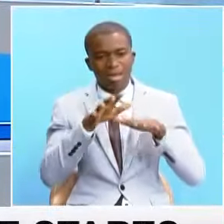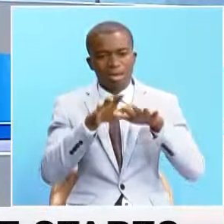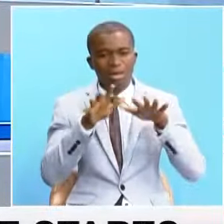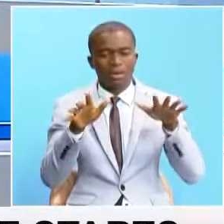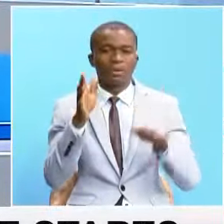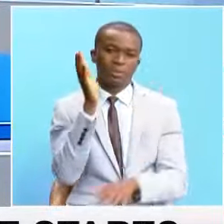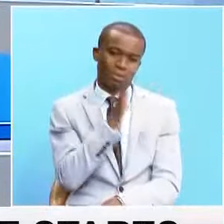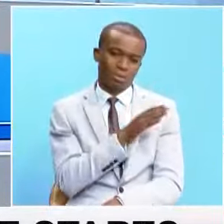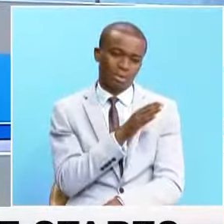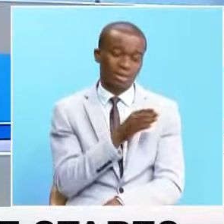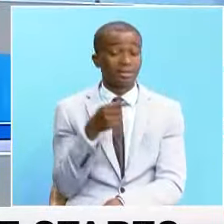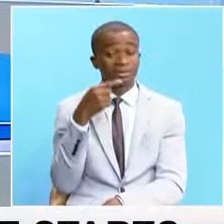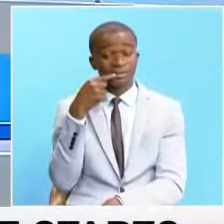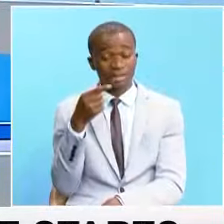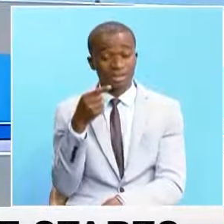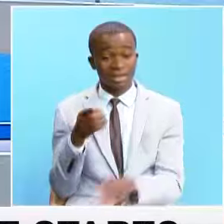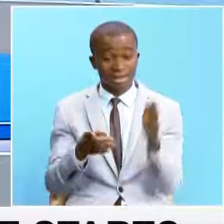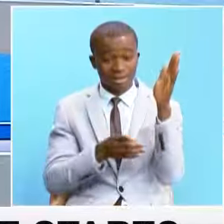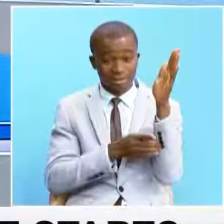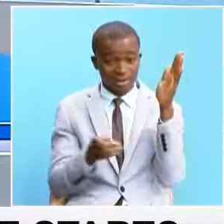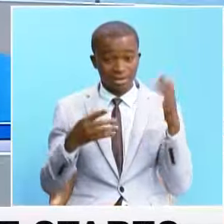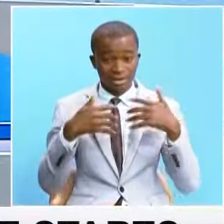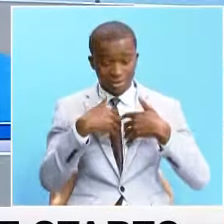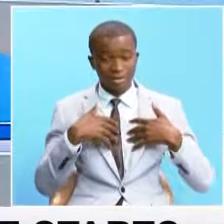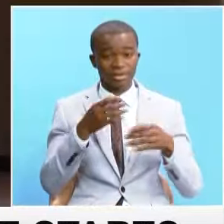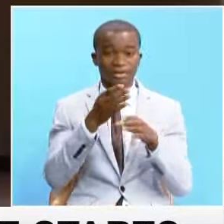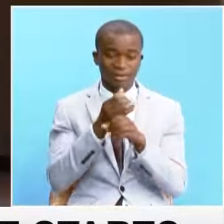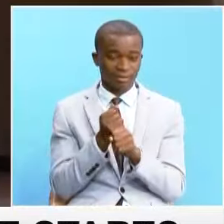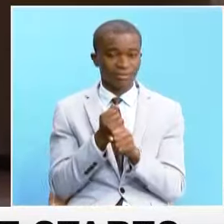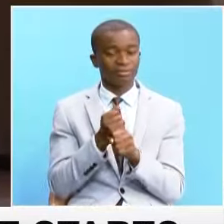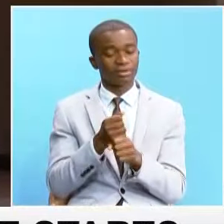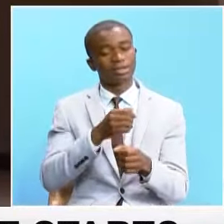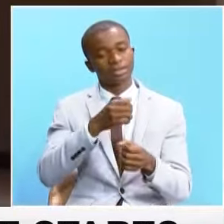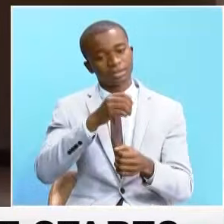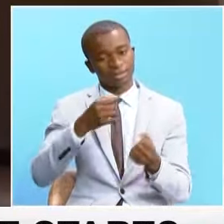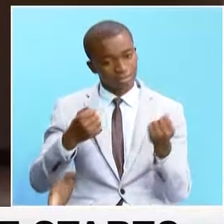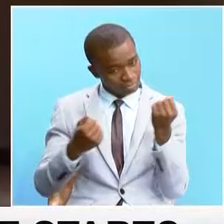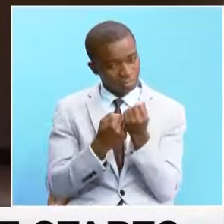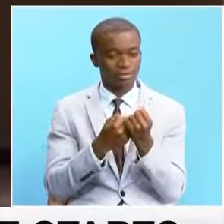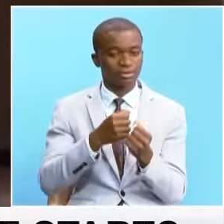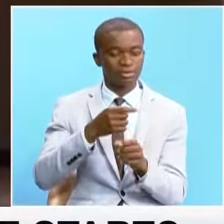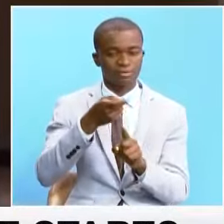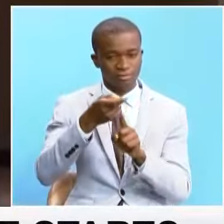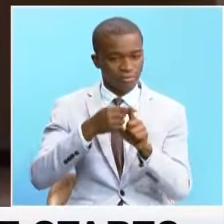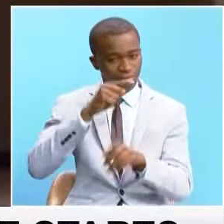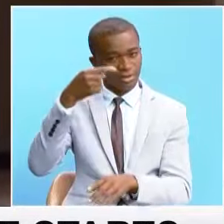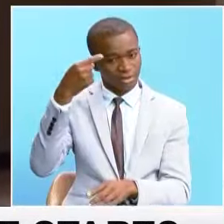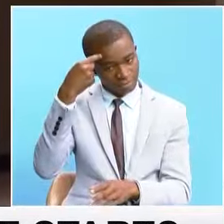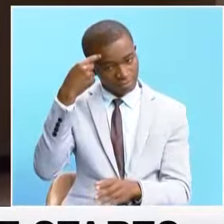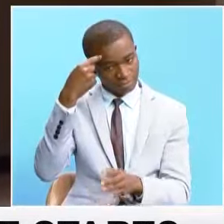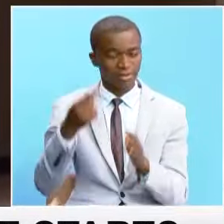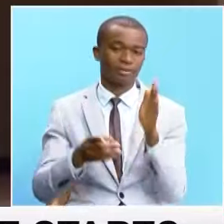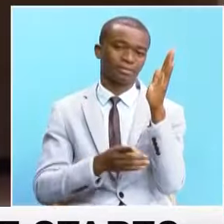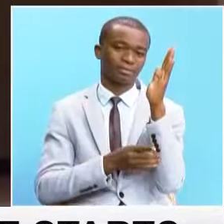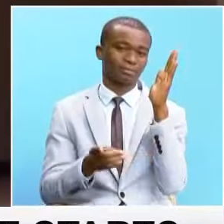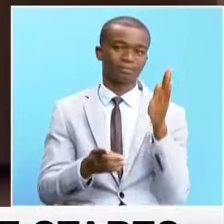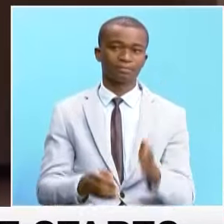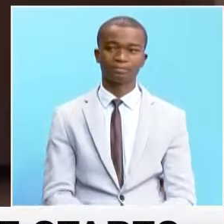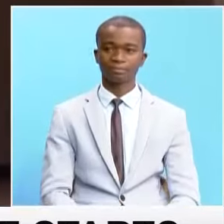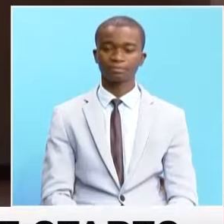government to conduct the vaccination exercise. So in Northern Province, we've had sporadic cases